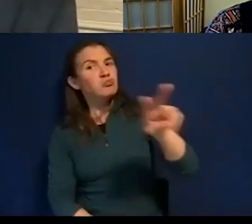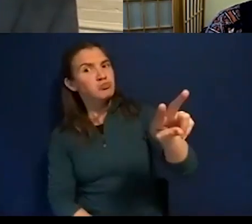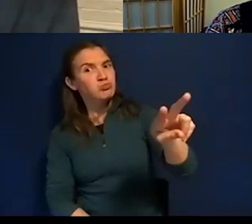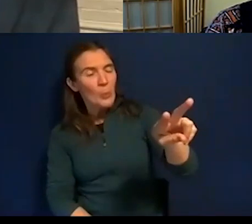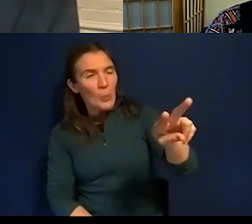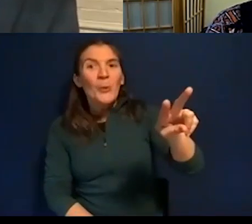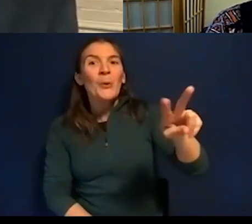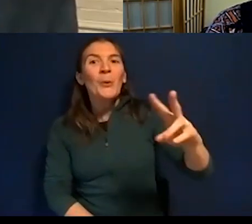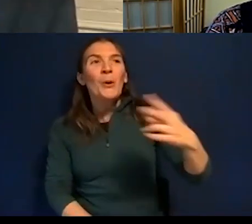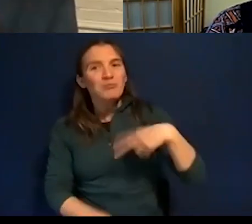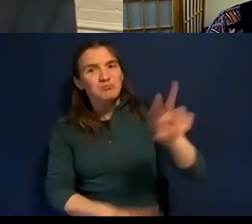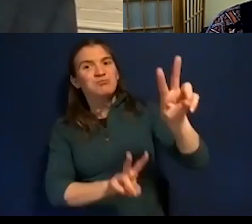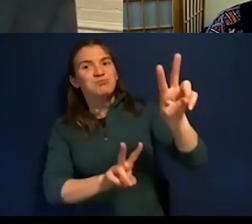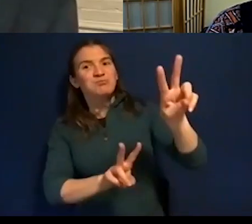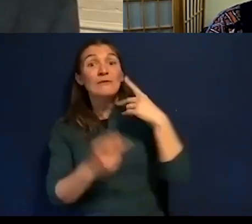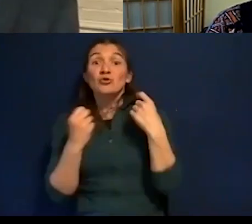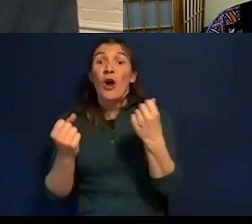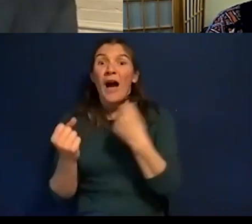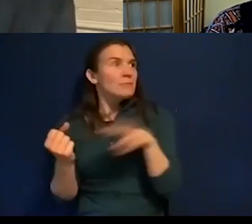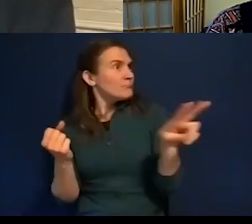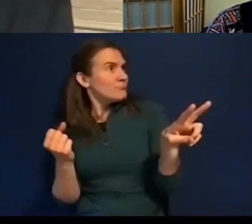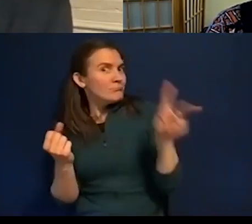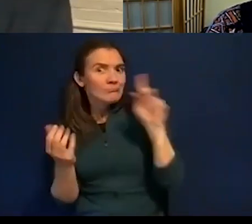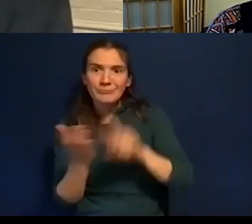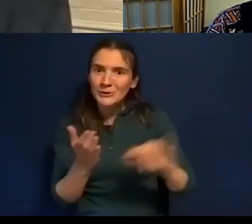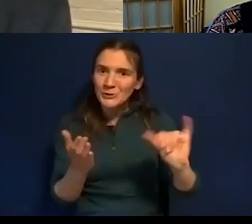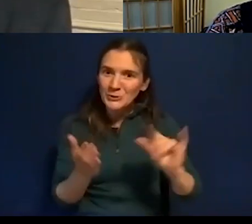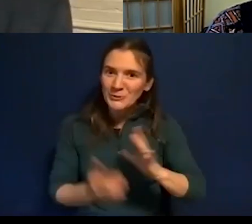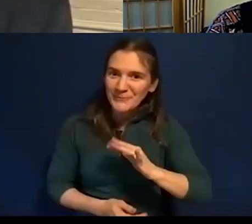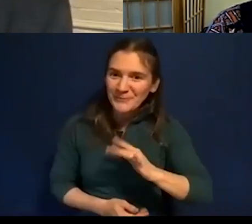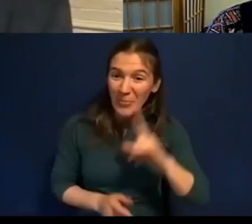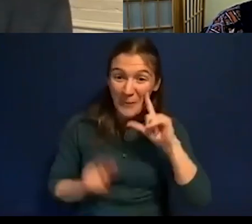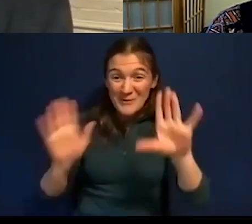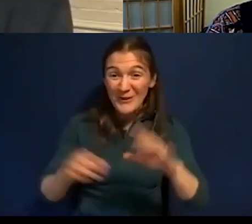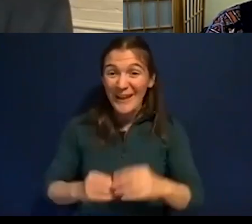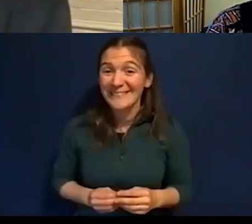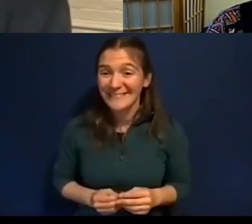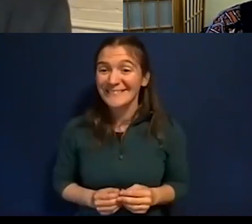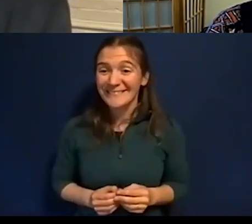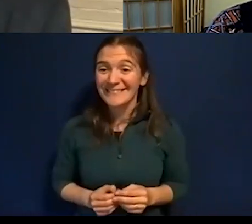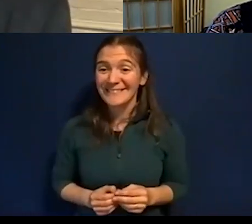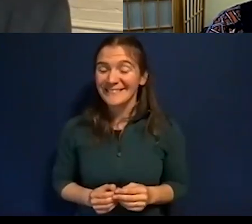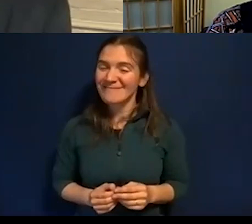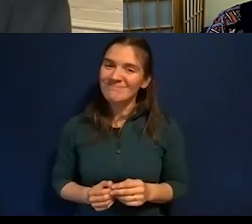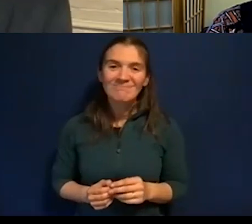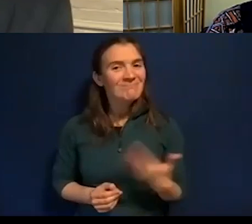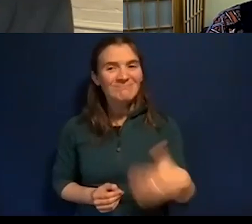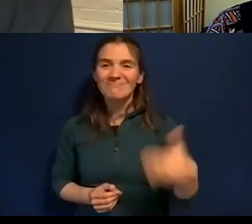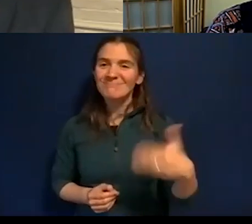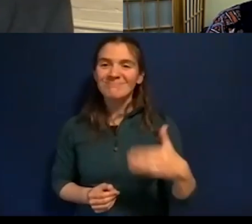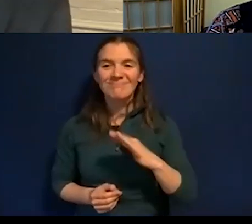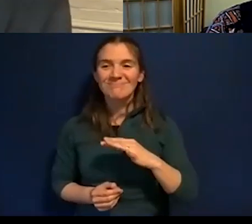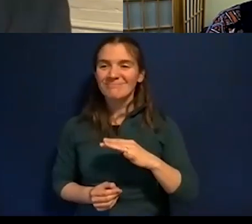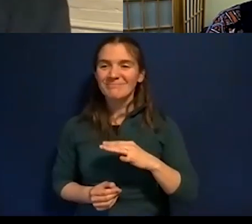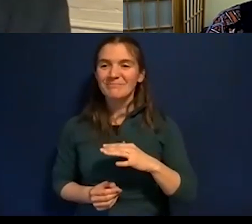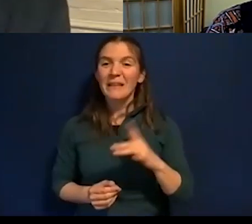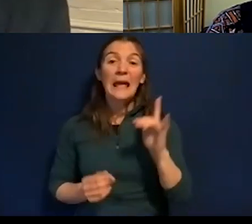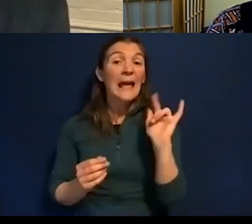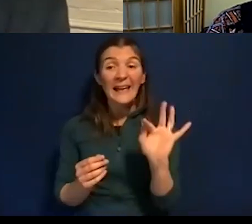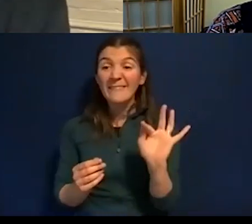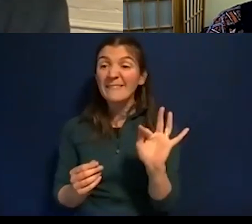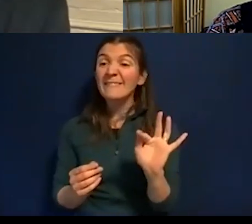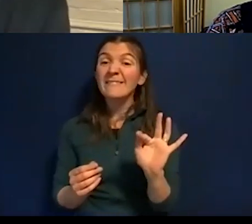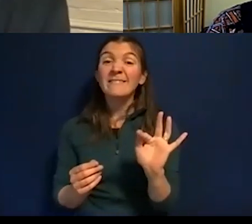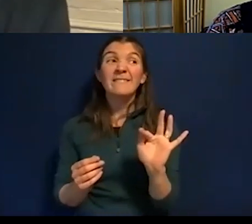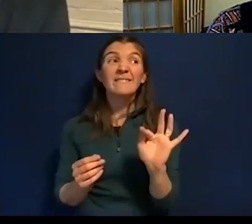that everyone will be driving by and right. walking by. So, it's just, even in the rough